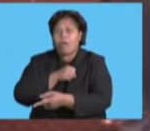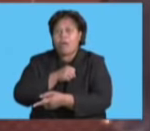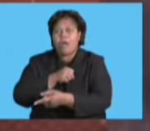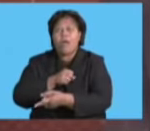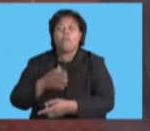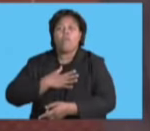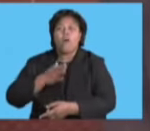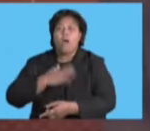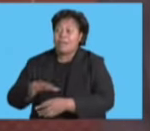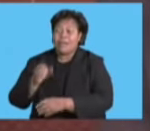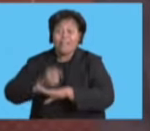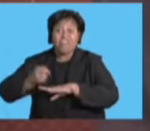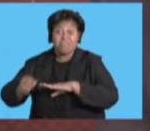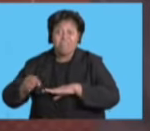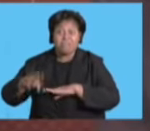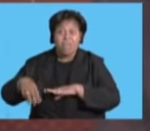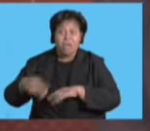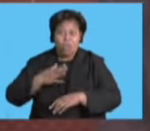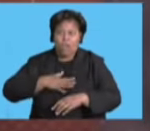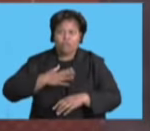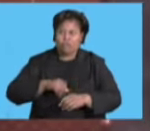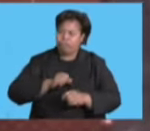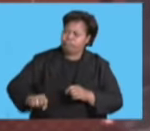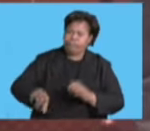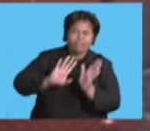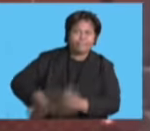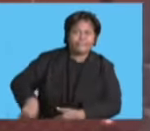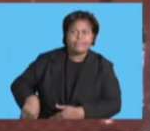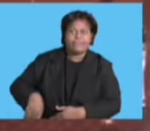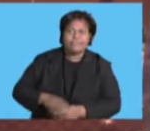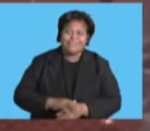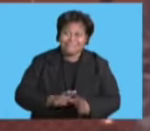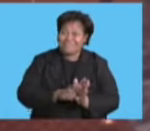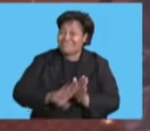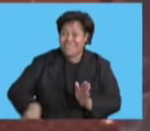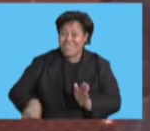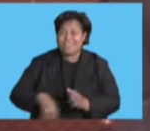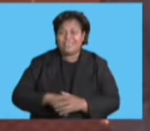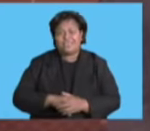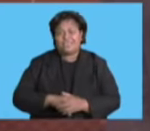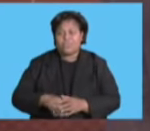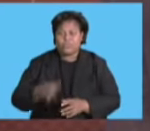the government members on the committee were to exonerate their boss, the Honourable Prime Minister, of wrongdoing.